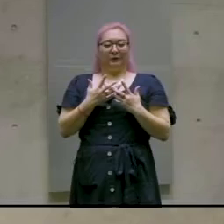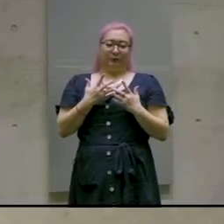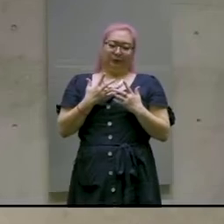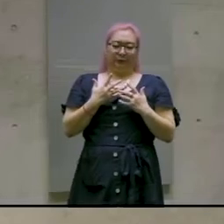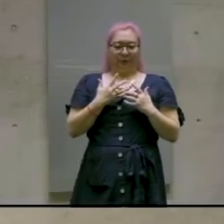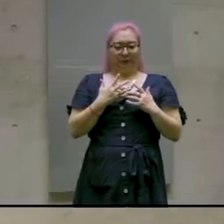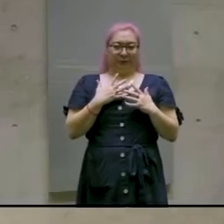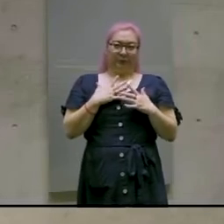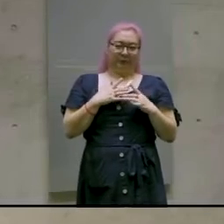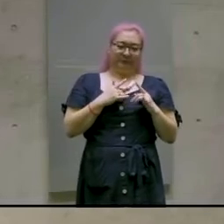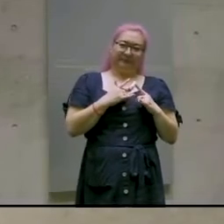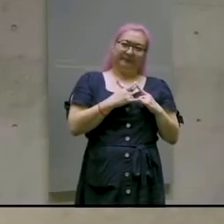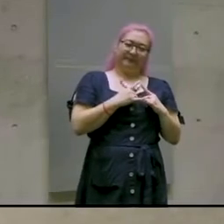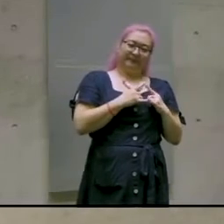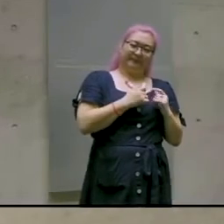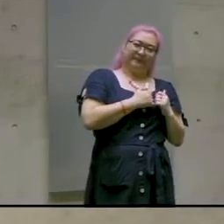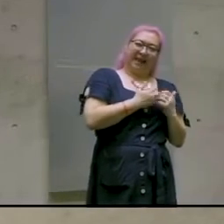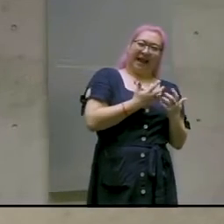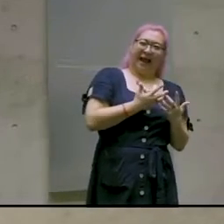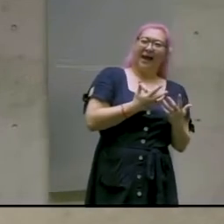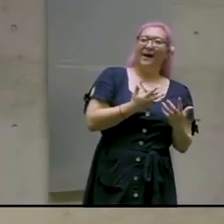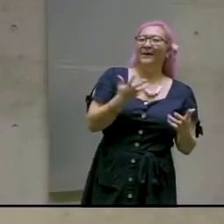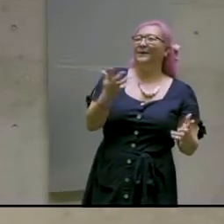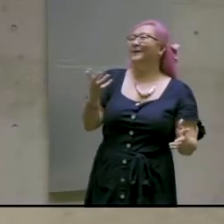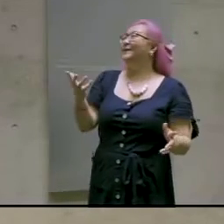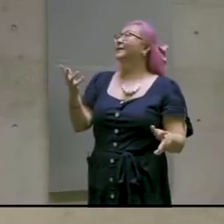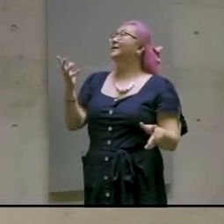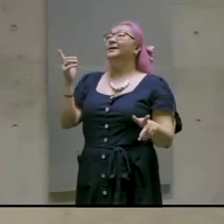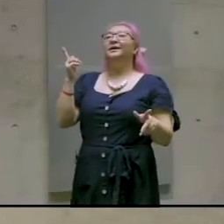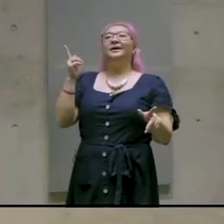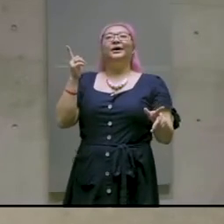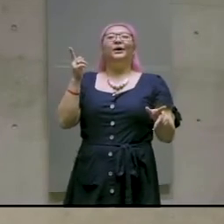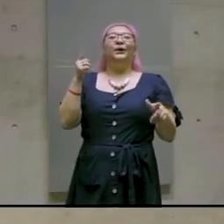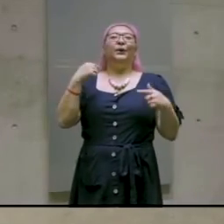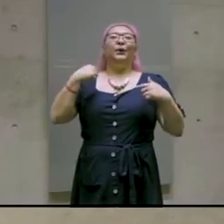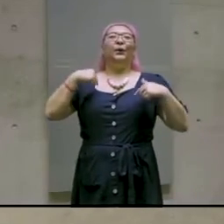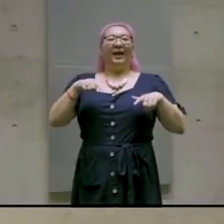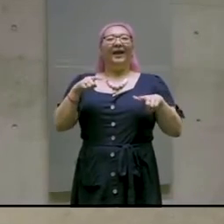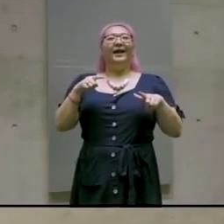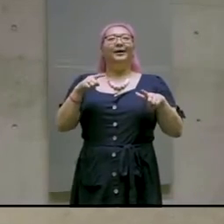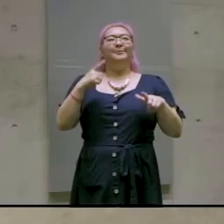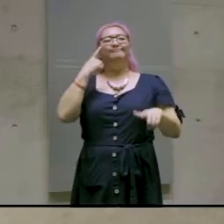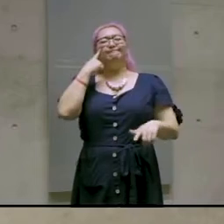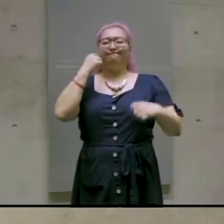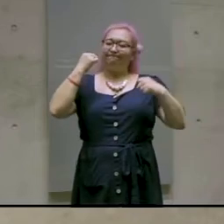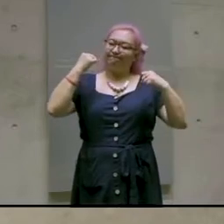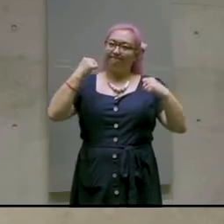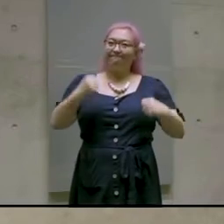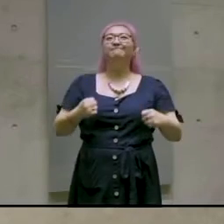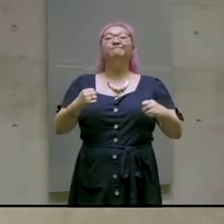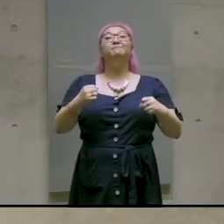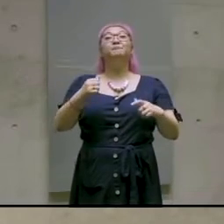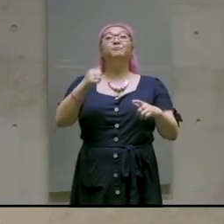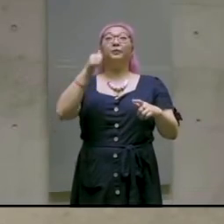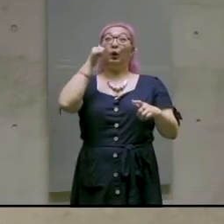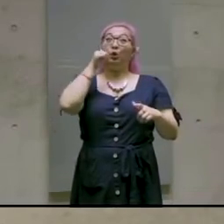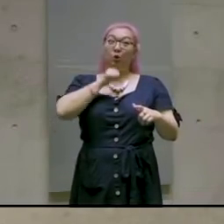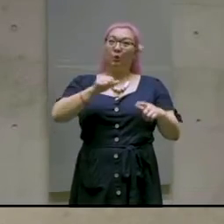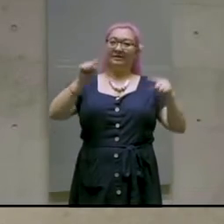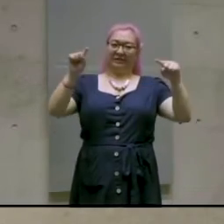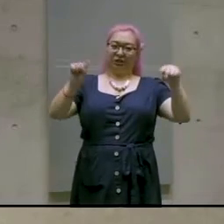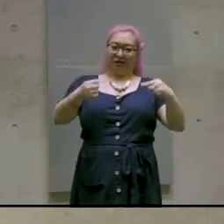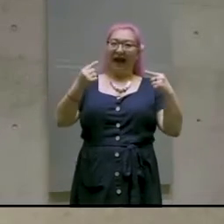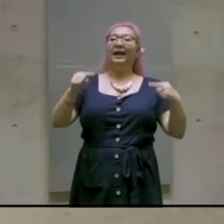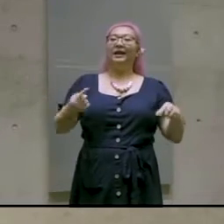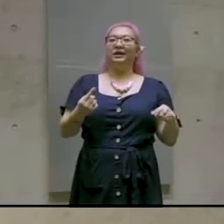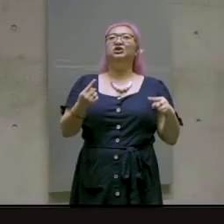of physical intimacy with the player. We kind of decided to kind of really lean into kind of those challenges and make a virtue of the fact that he's made